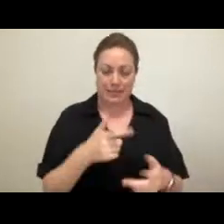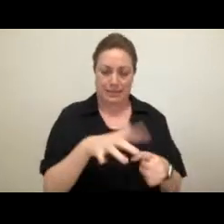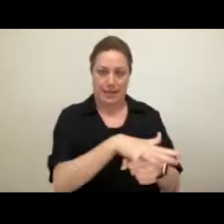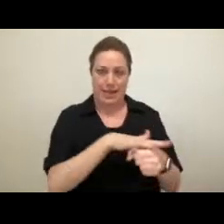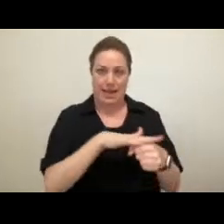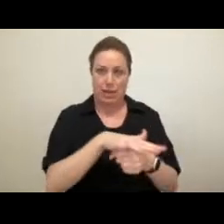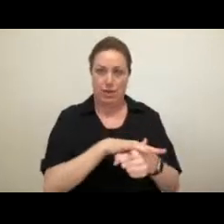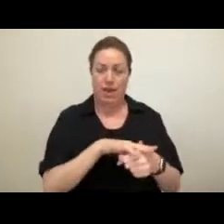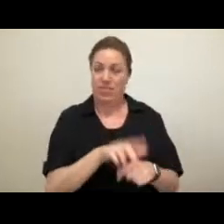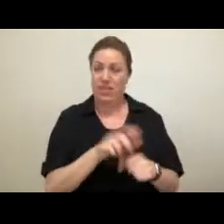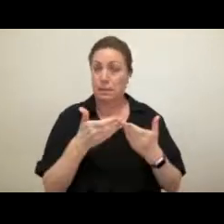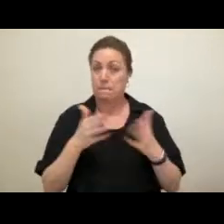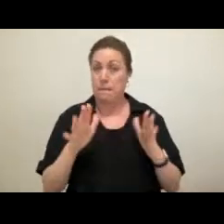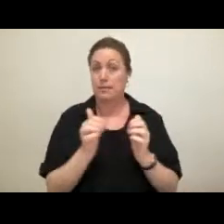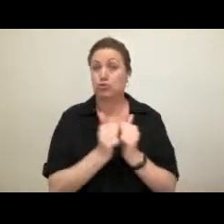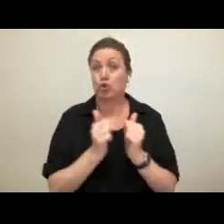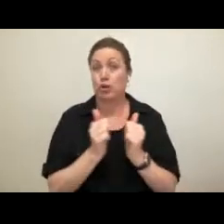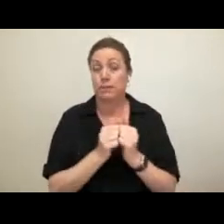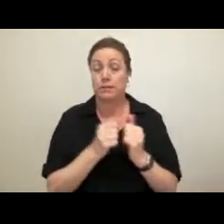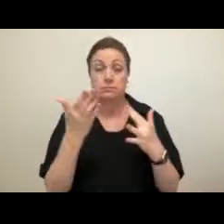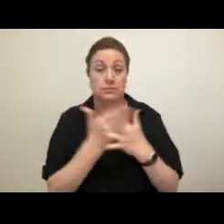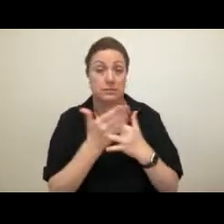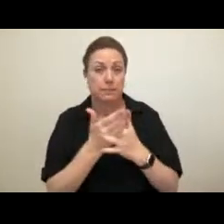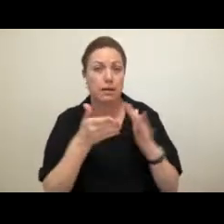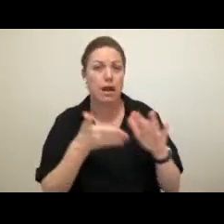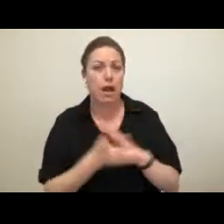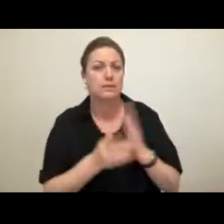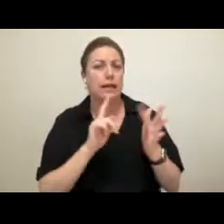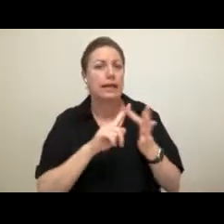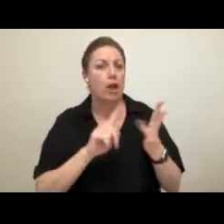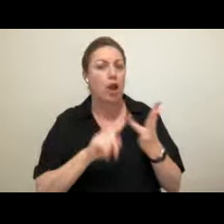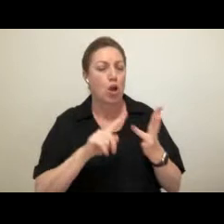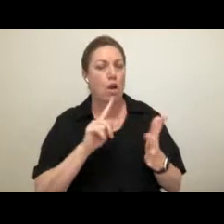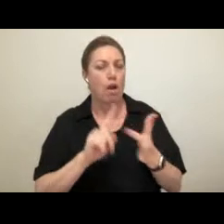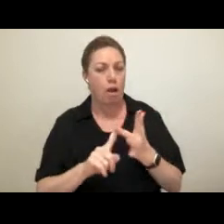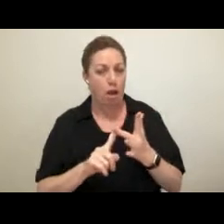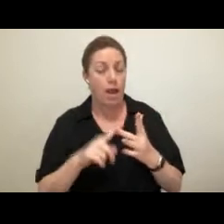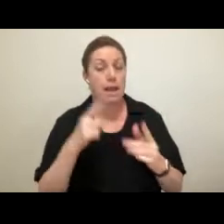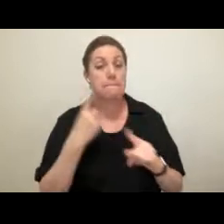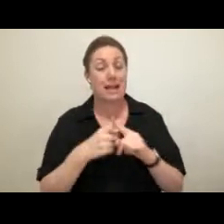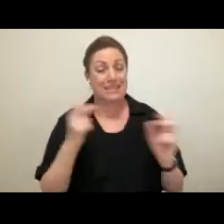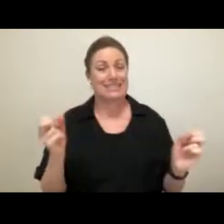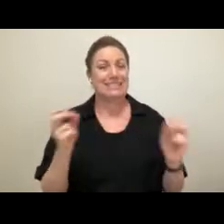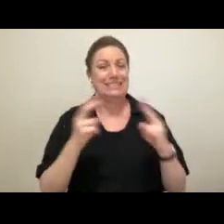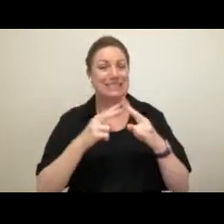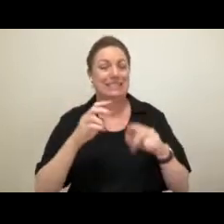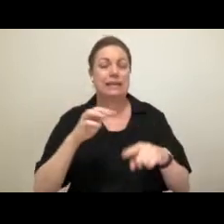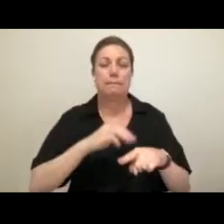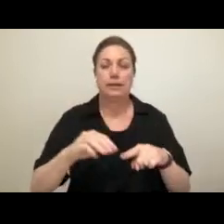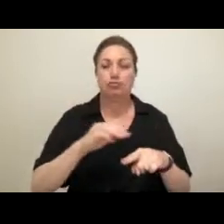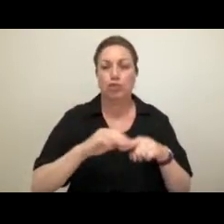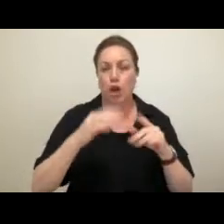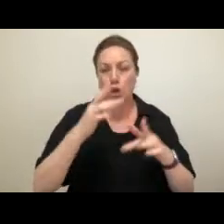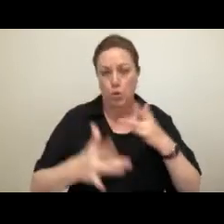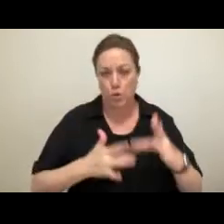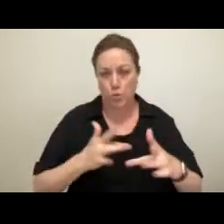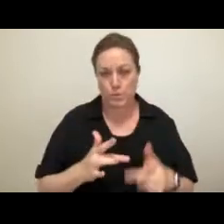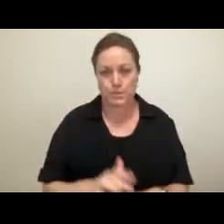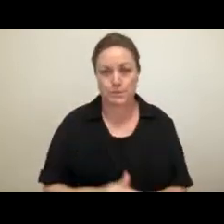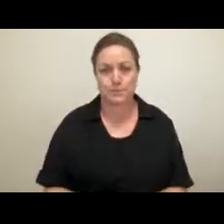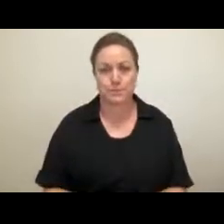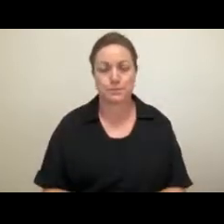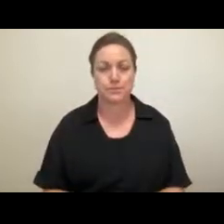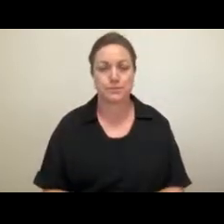via the EOI and also on Sydney Metro website. Next slide, please, Jane.